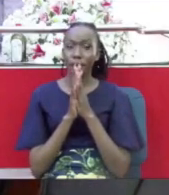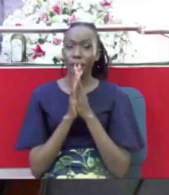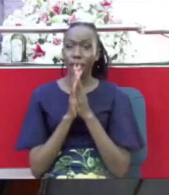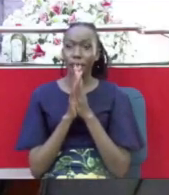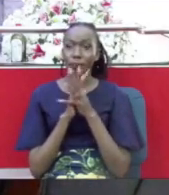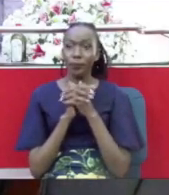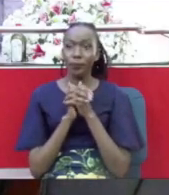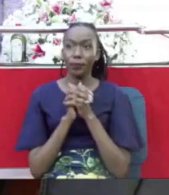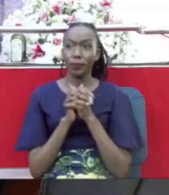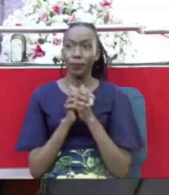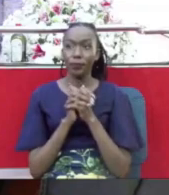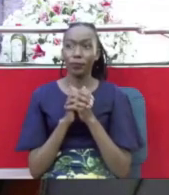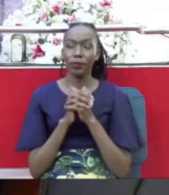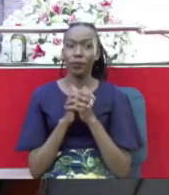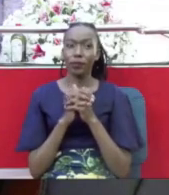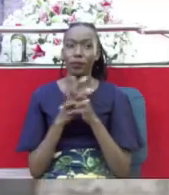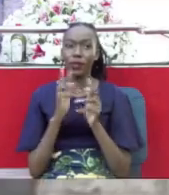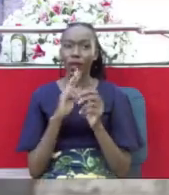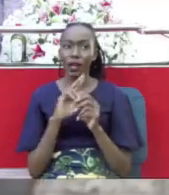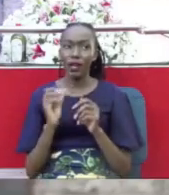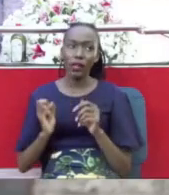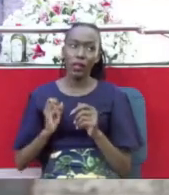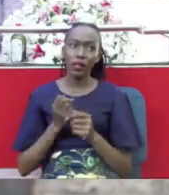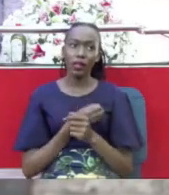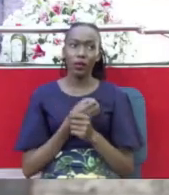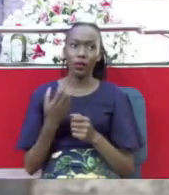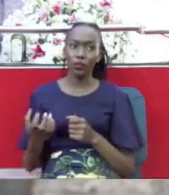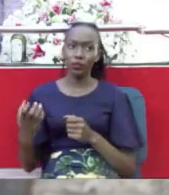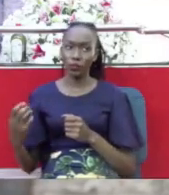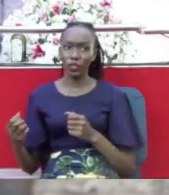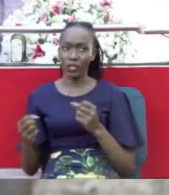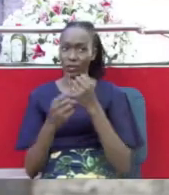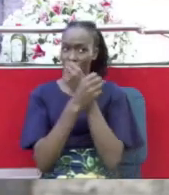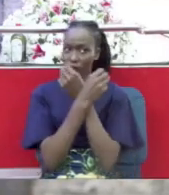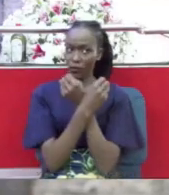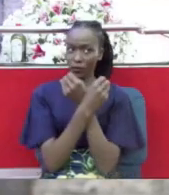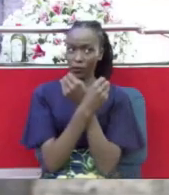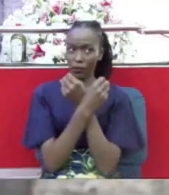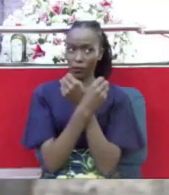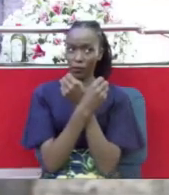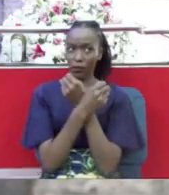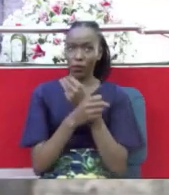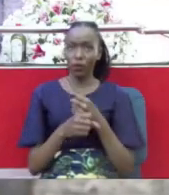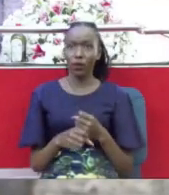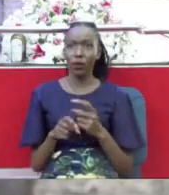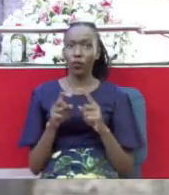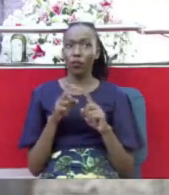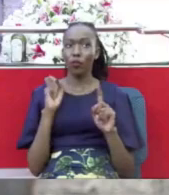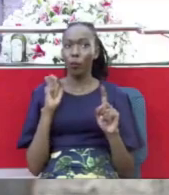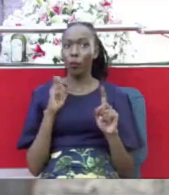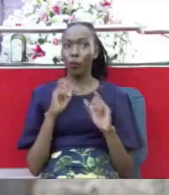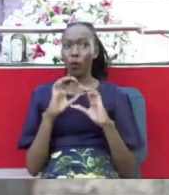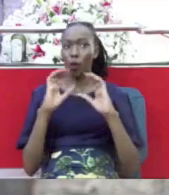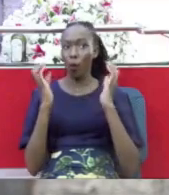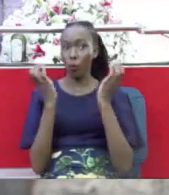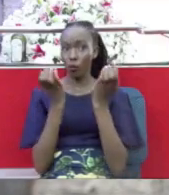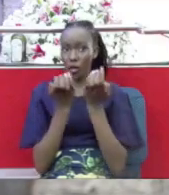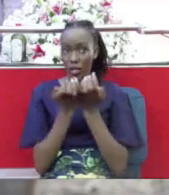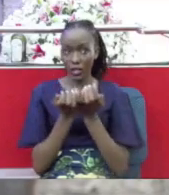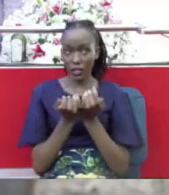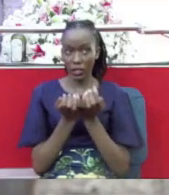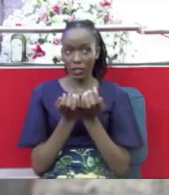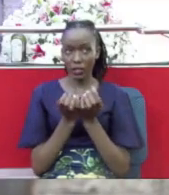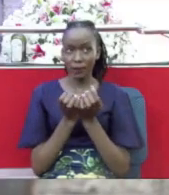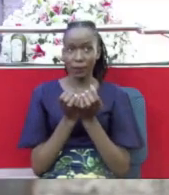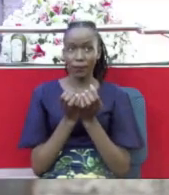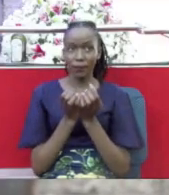Are our children safe if we say shauri yenu kwa community? Je, watoto wetu wako mahali pazuri tunaposema